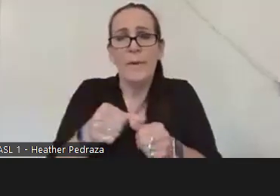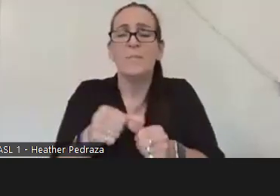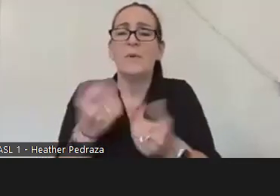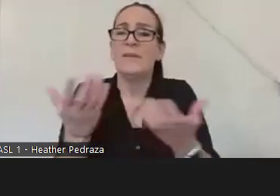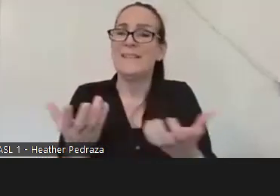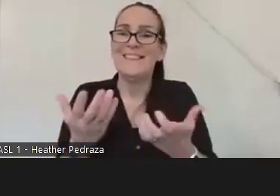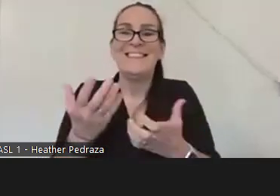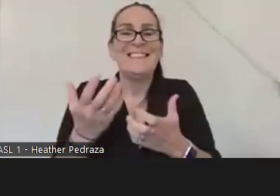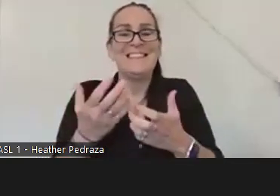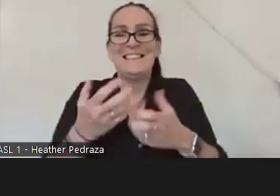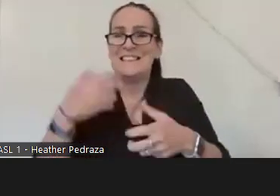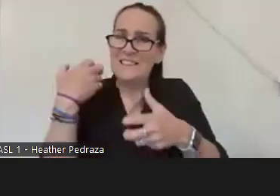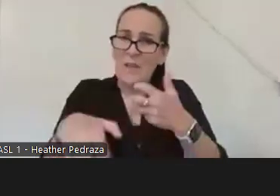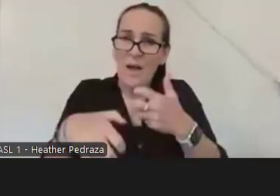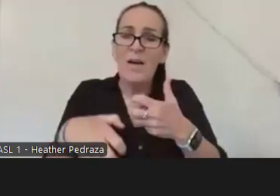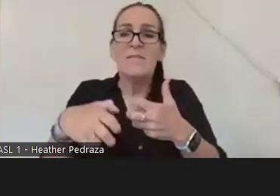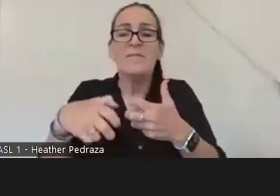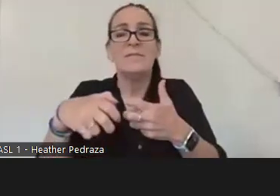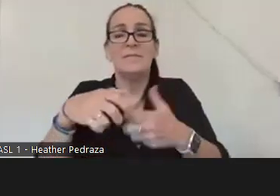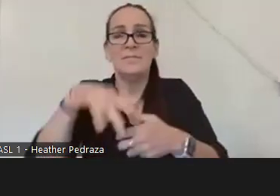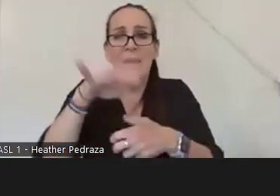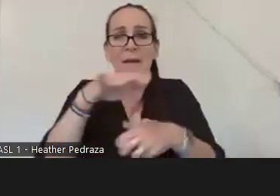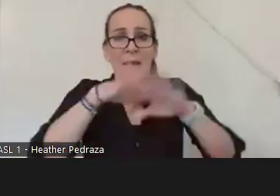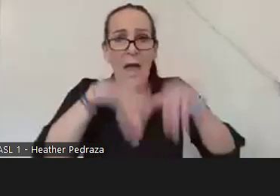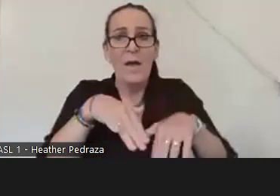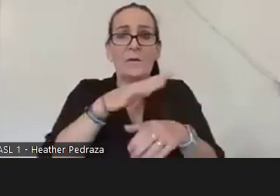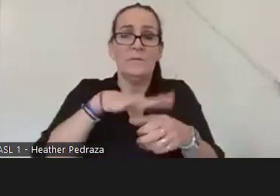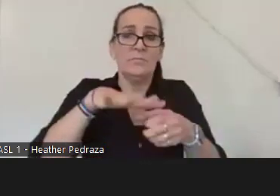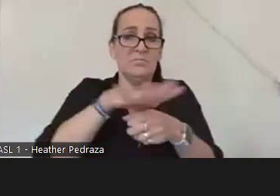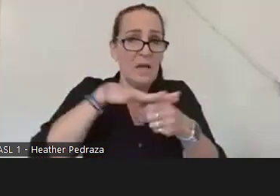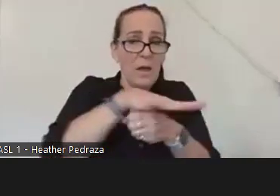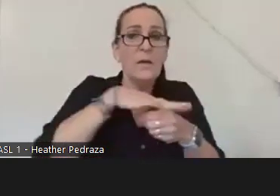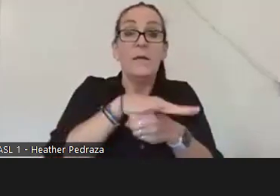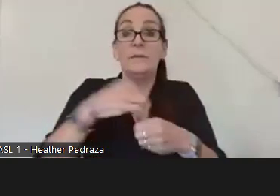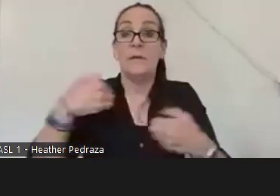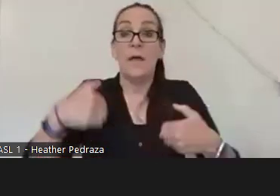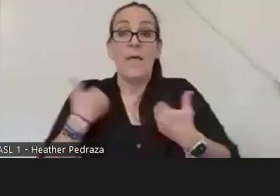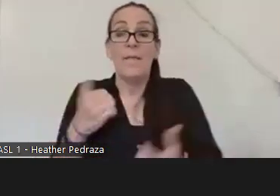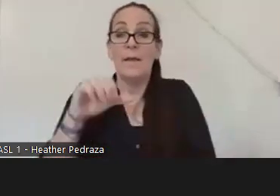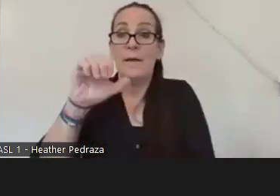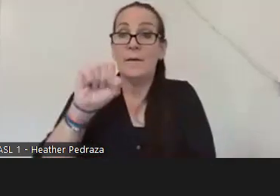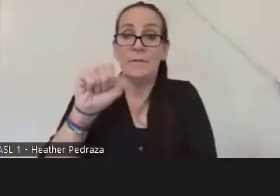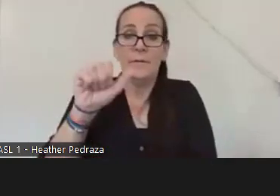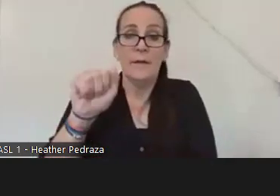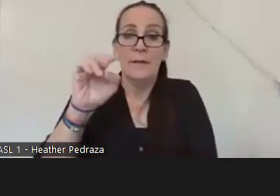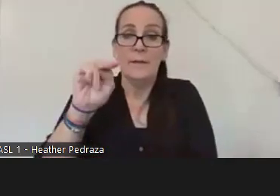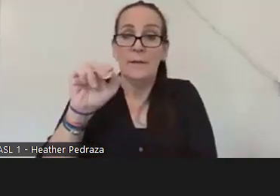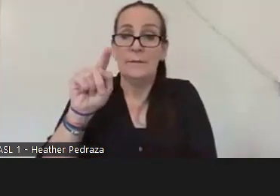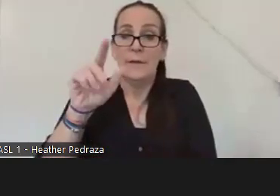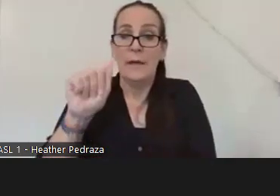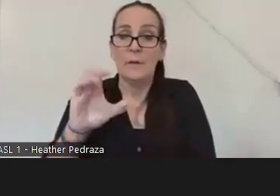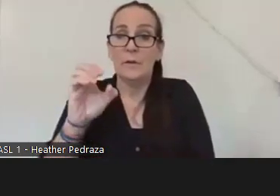of housing in particular areas. I'm in Santa Cruz, and where typically renting a